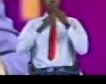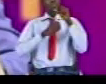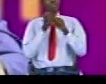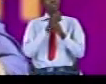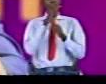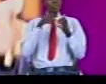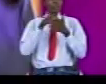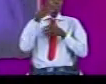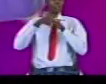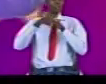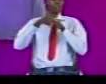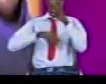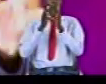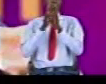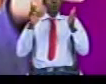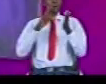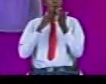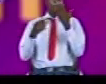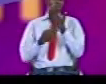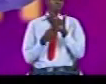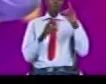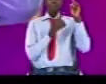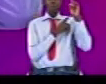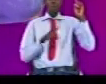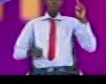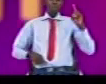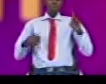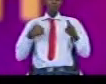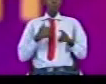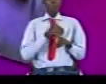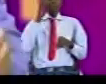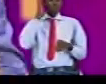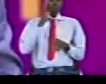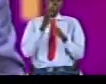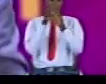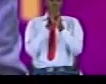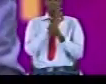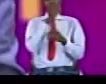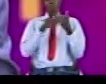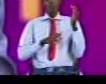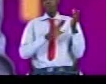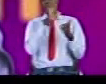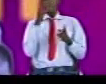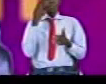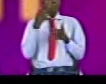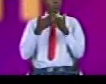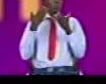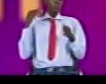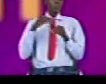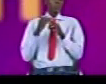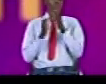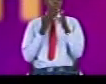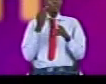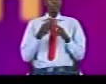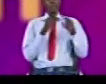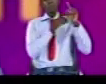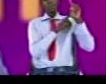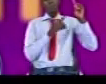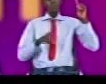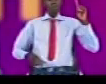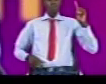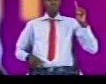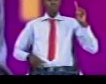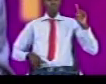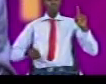tomorrow, Lord, we will see what we have never seen before in Jesus' name. And Lord, as